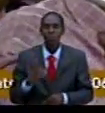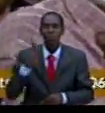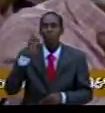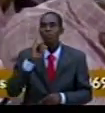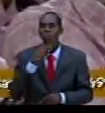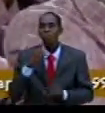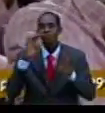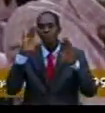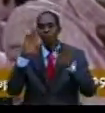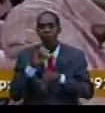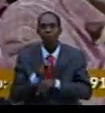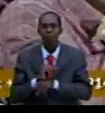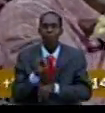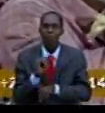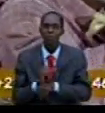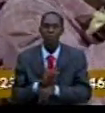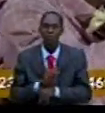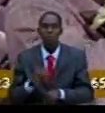Sing.